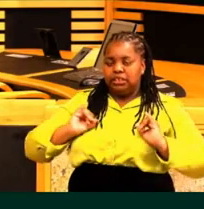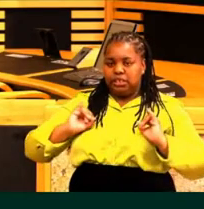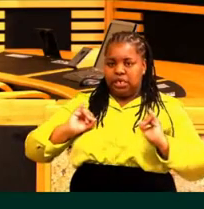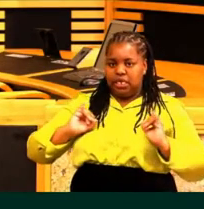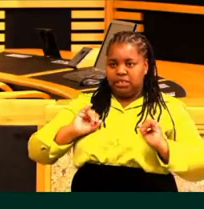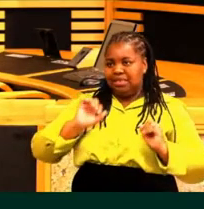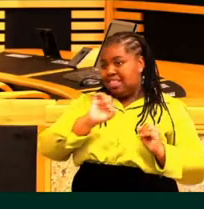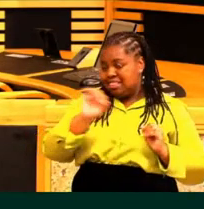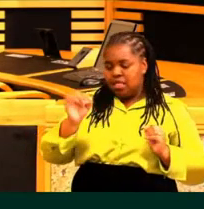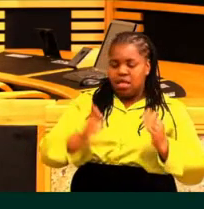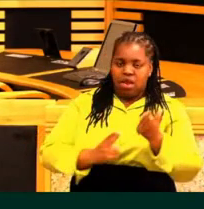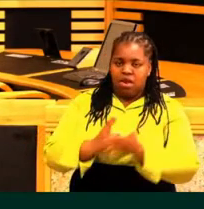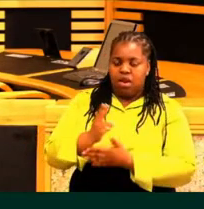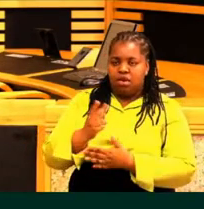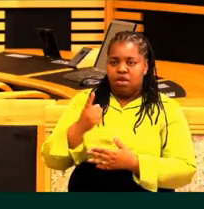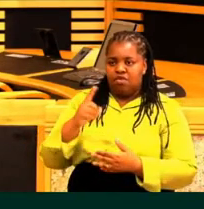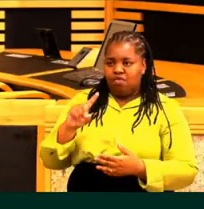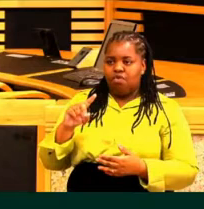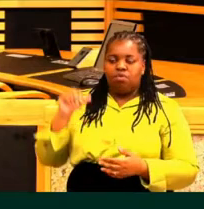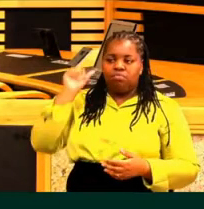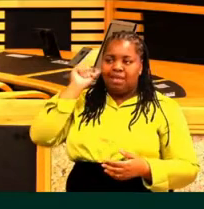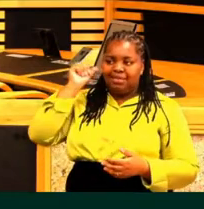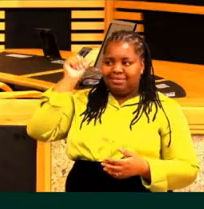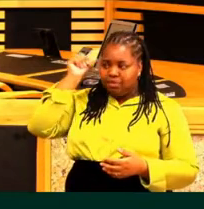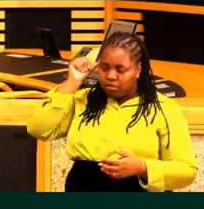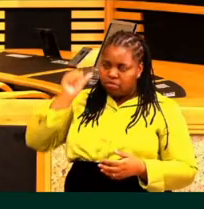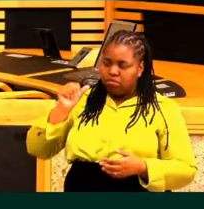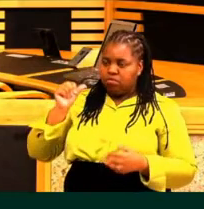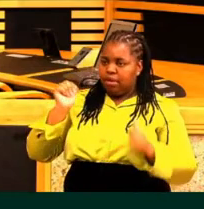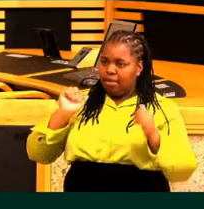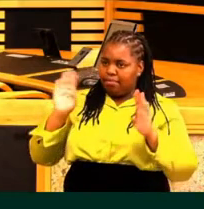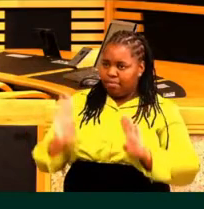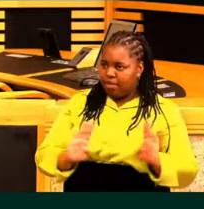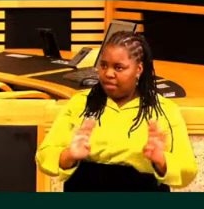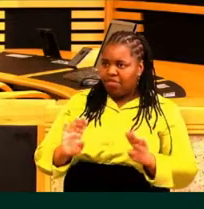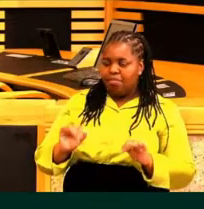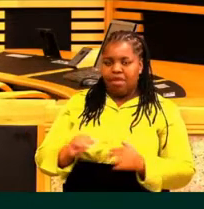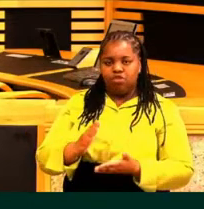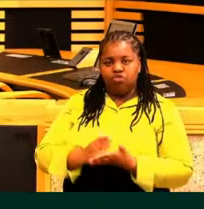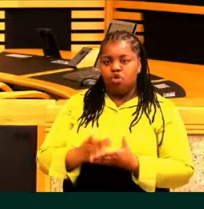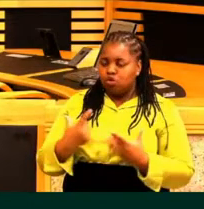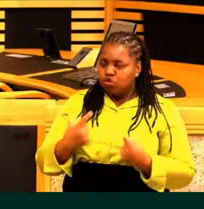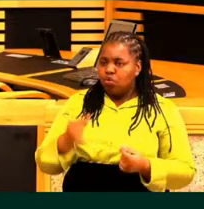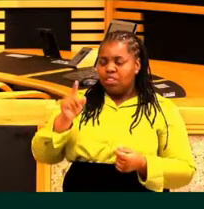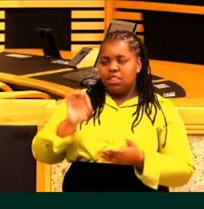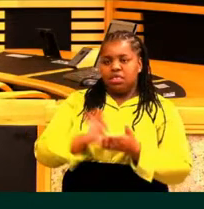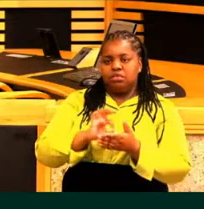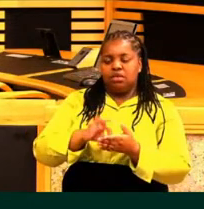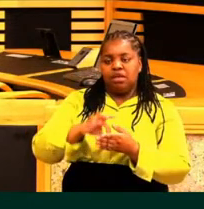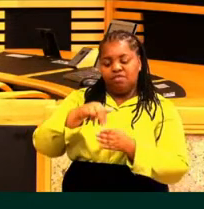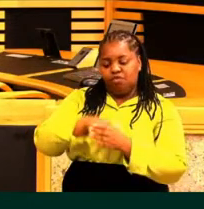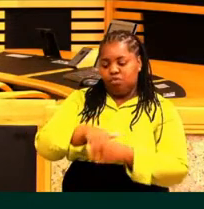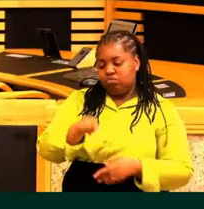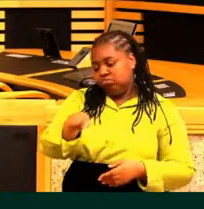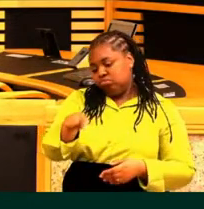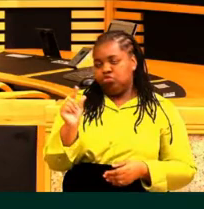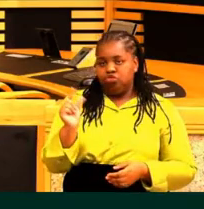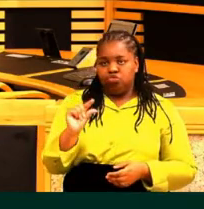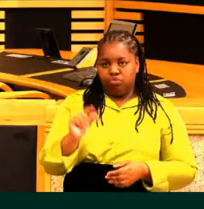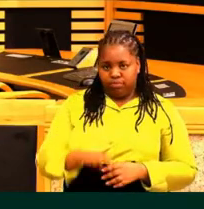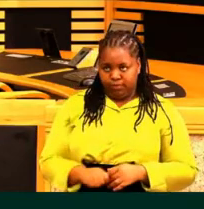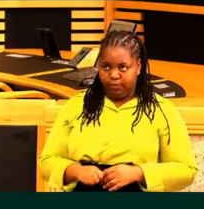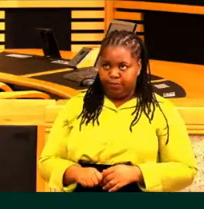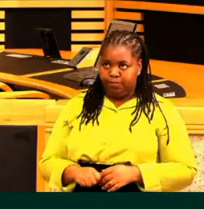they are right to Universal adult suffrage and exercise this right in the upcoming elections